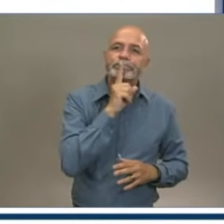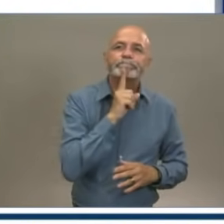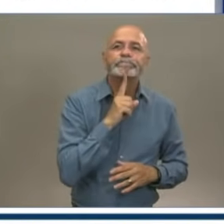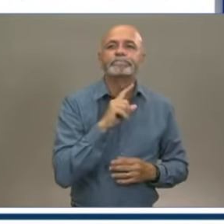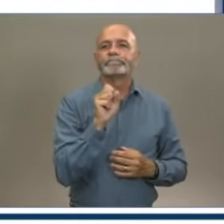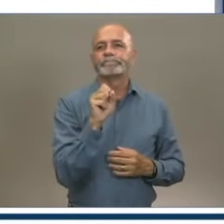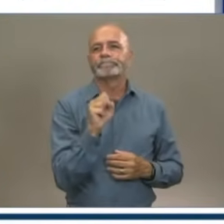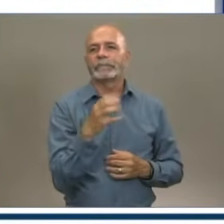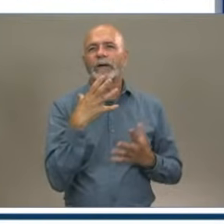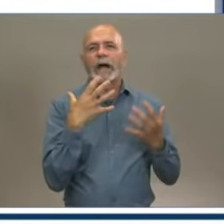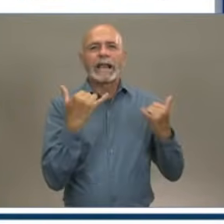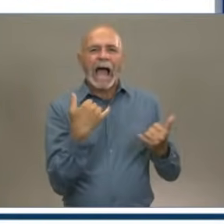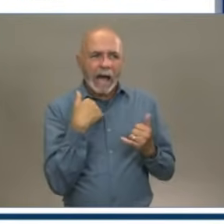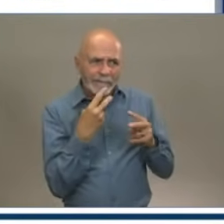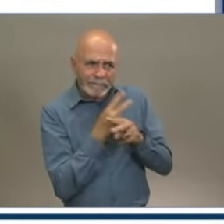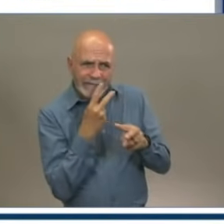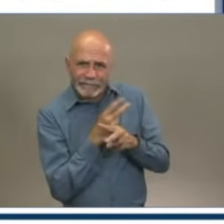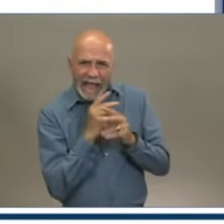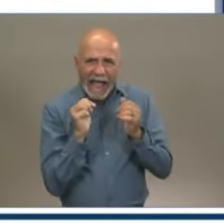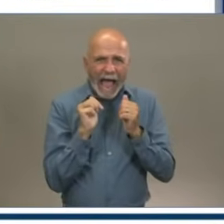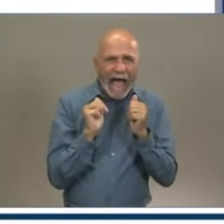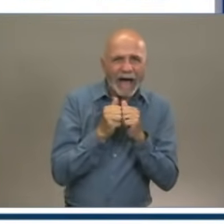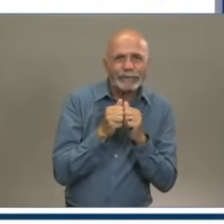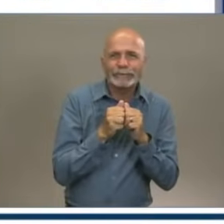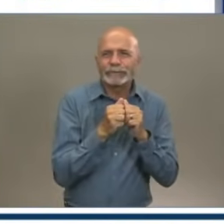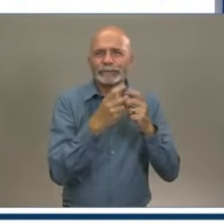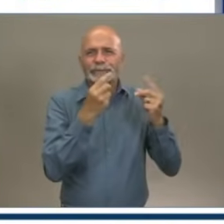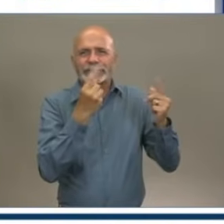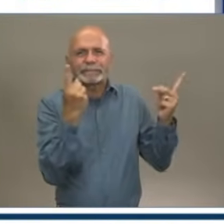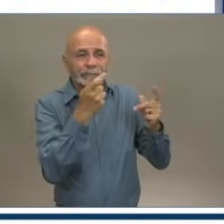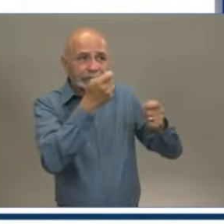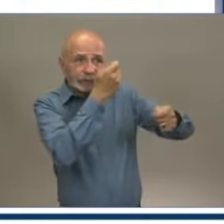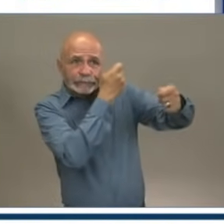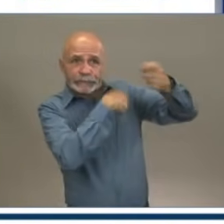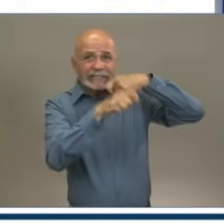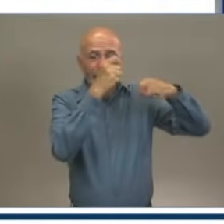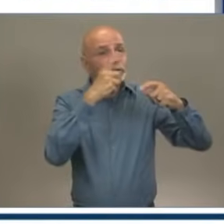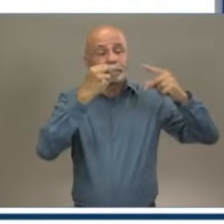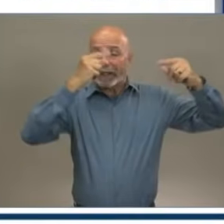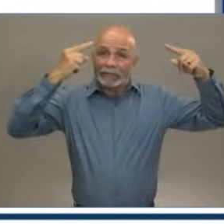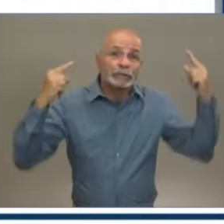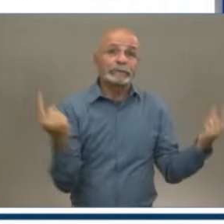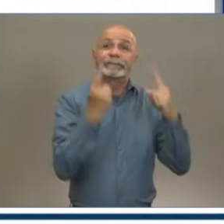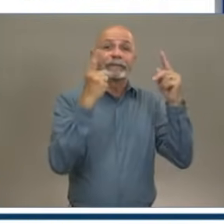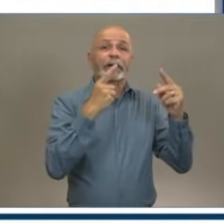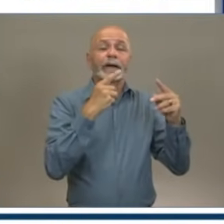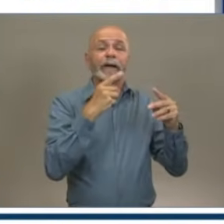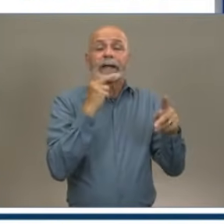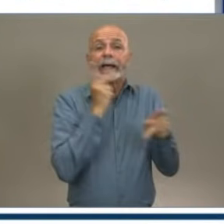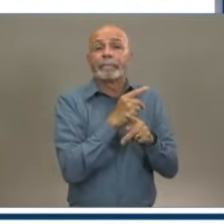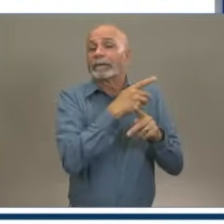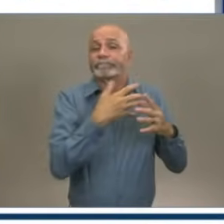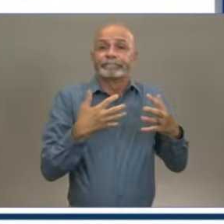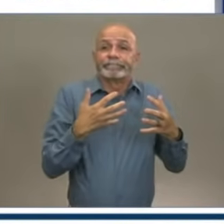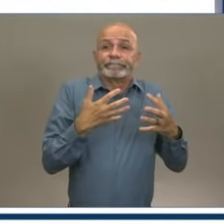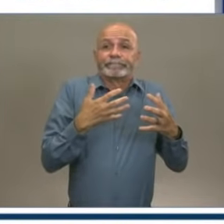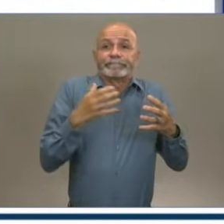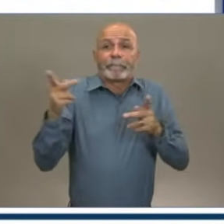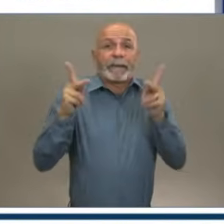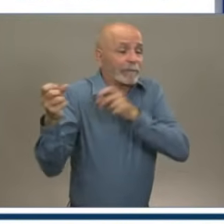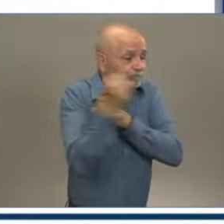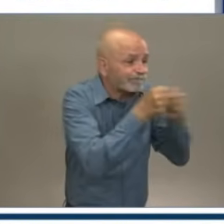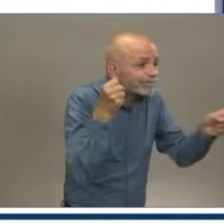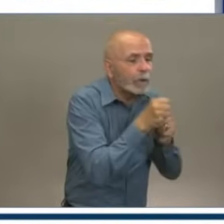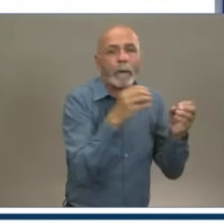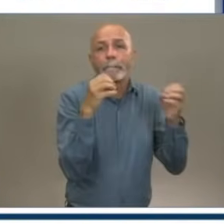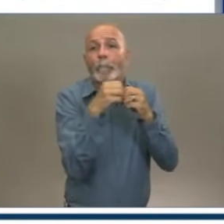invest in the buildings to bring them up to today's standards, and more than just invest in staffing and ensure that staffing